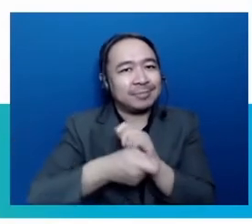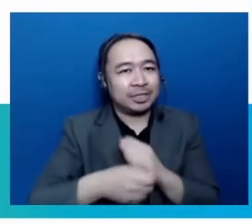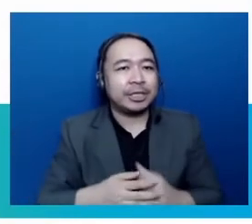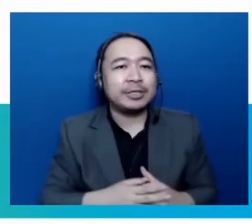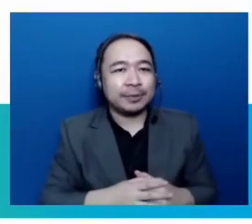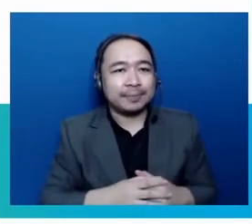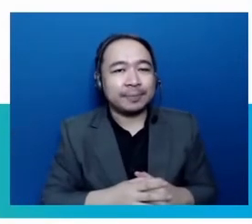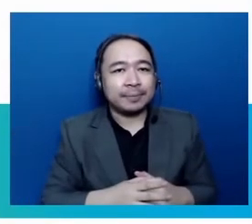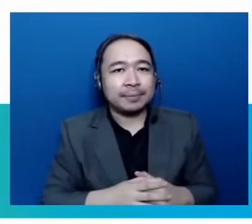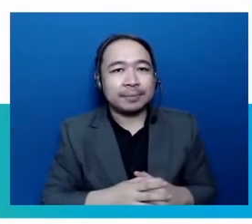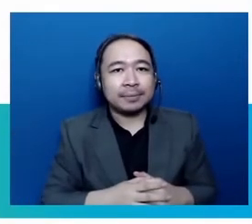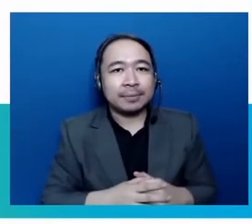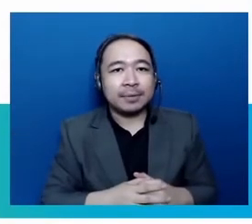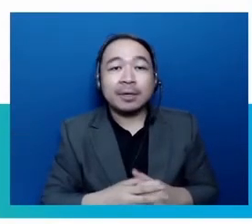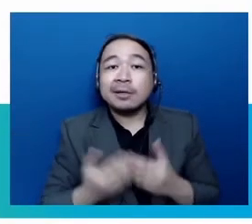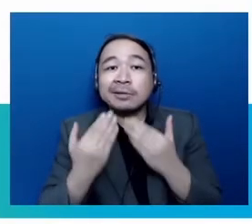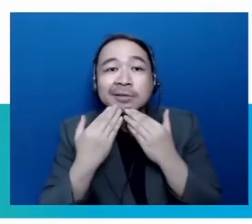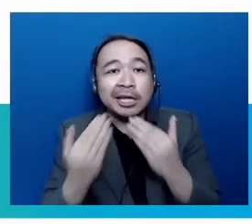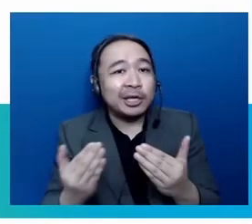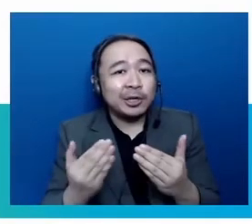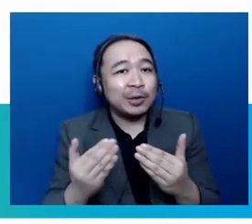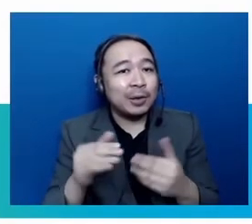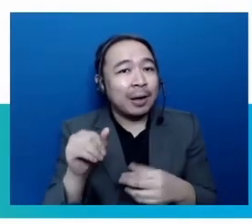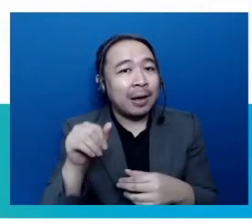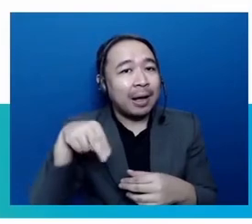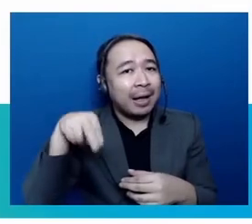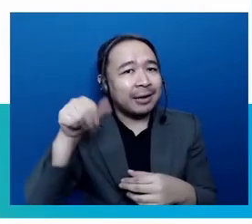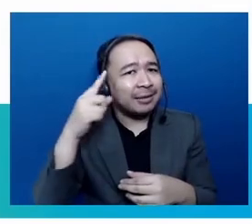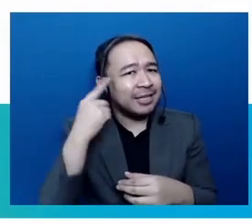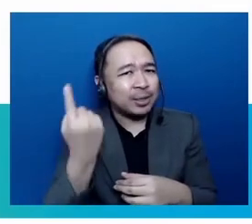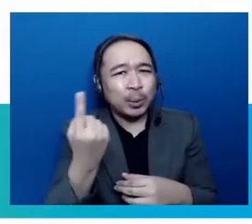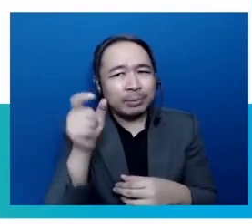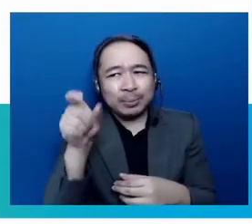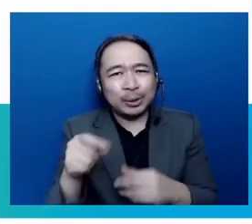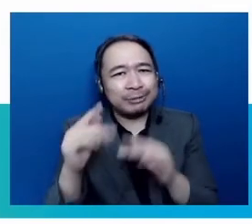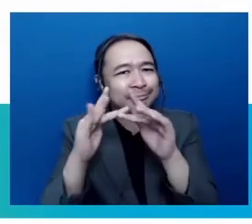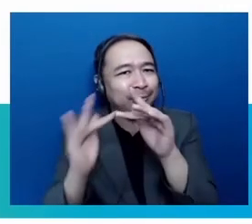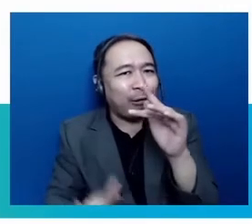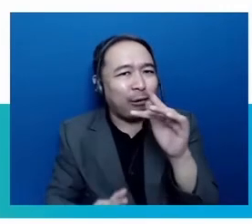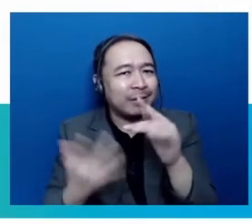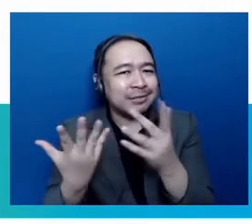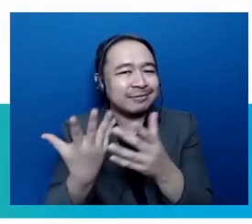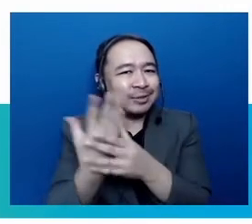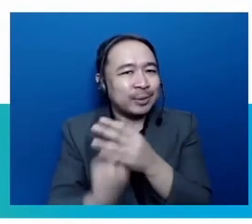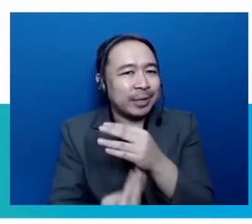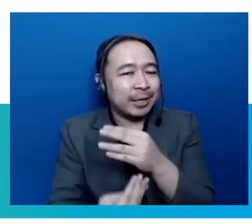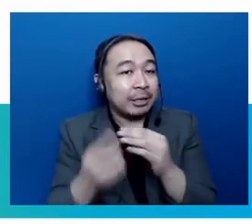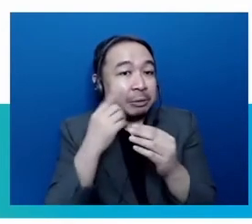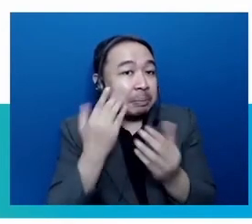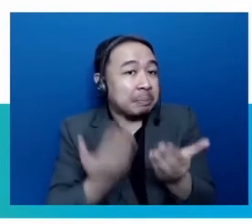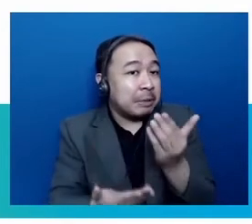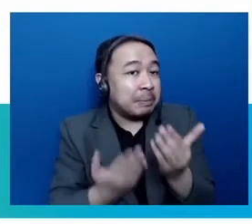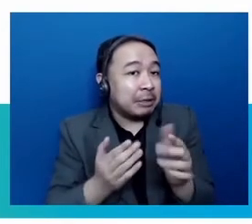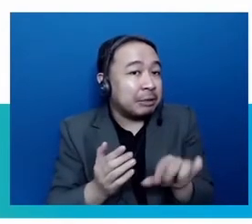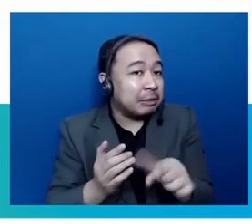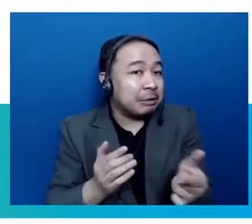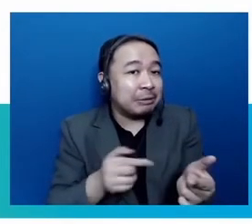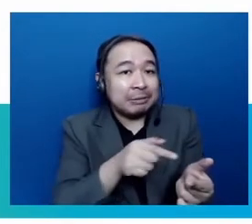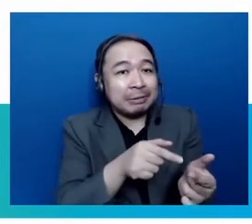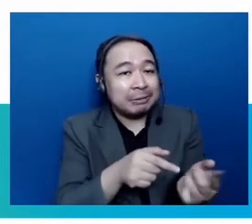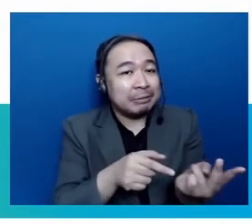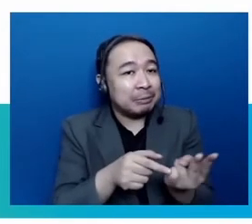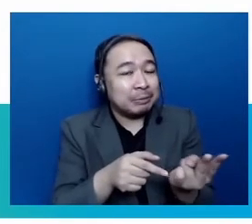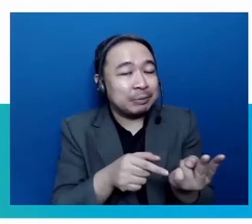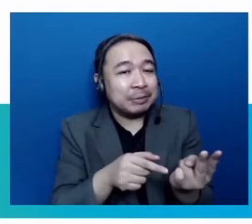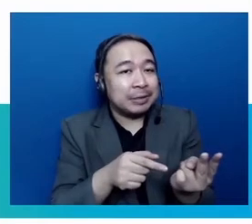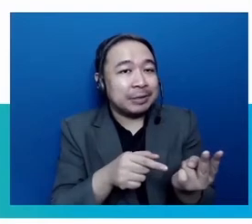Thank you, Anna. I think we've lost Ali Ferretti. So, I mean, Rinda or Shakuntala, maybe you'd like to share